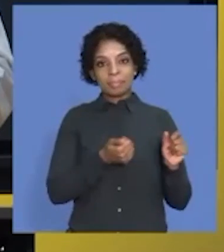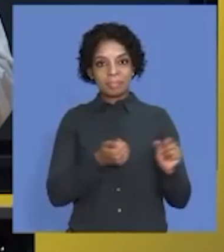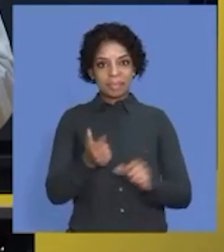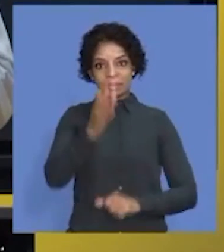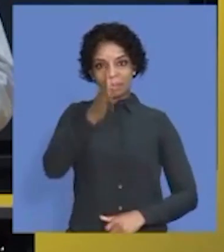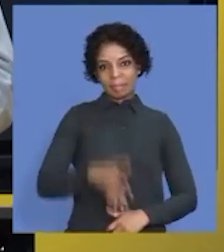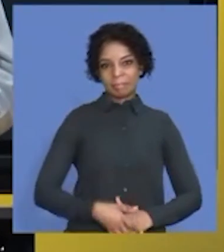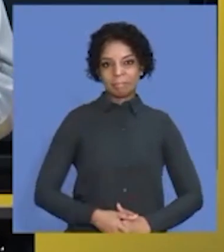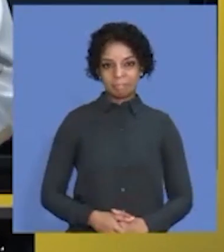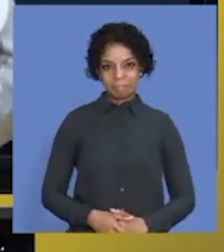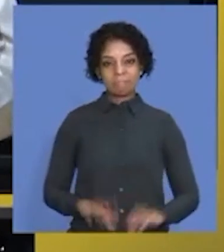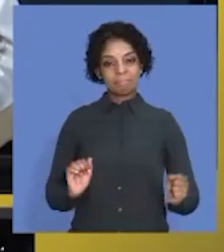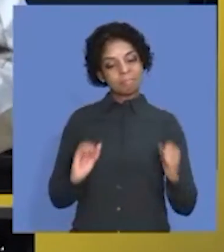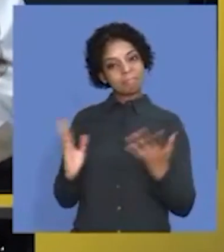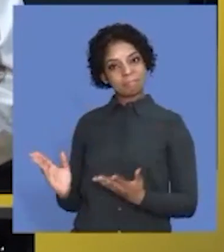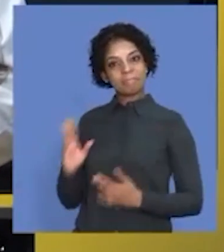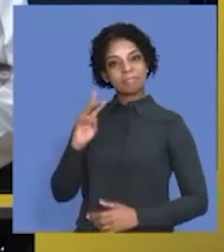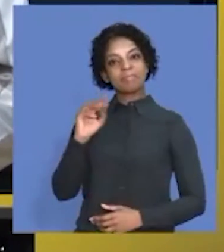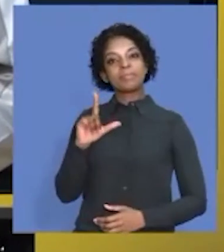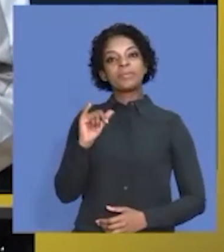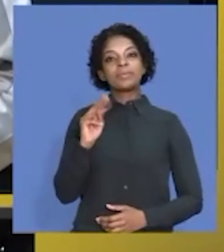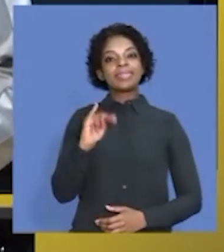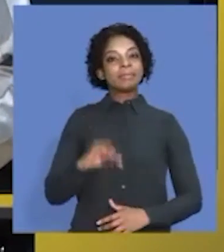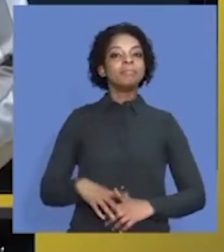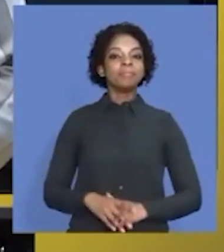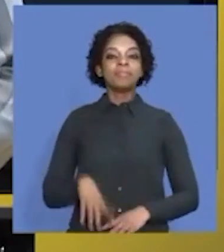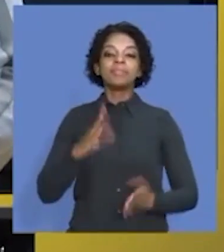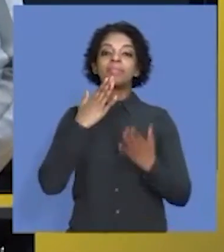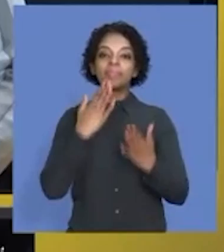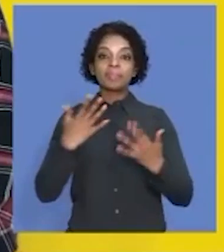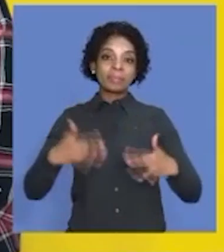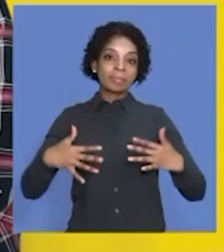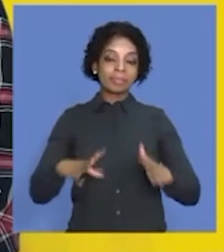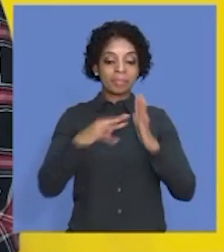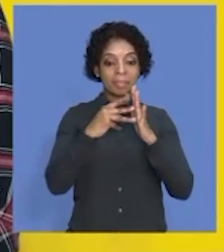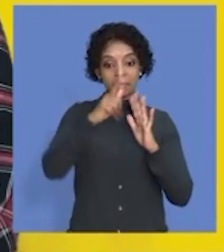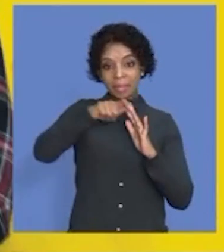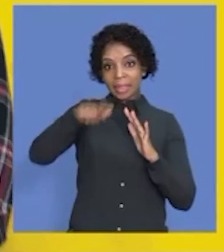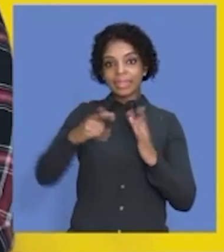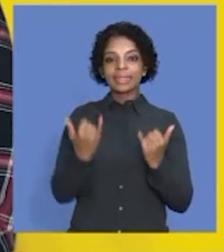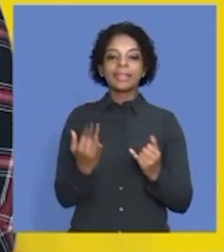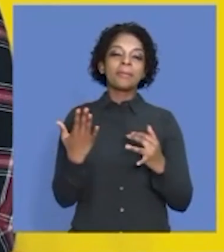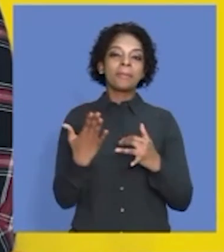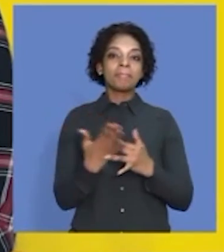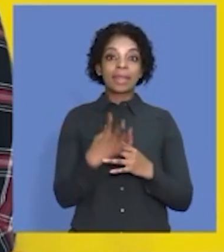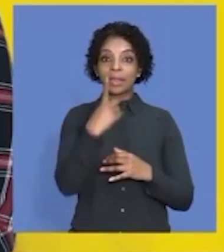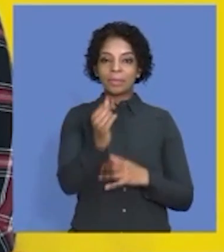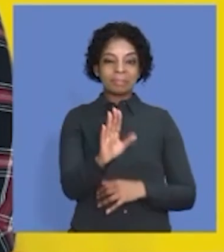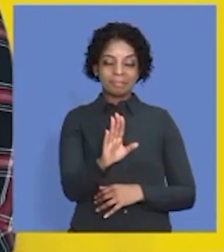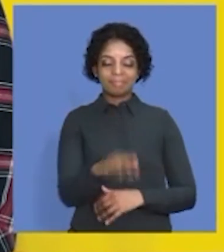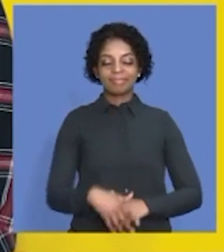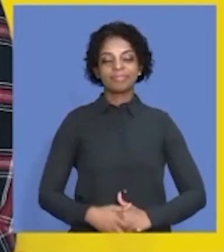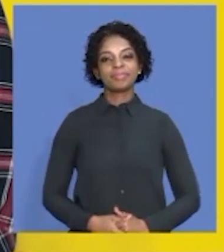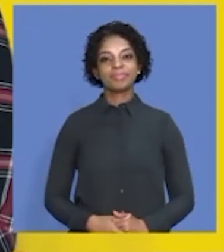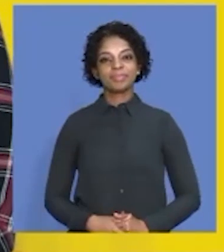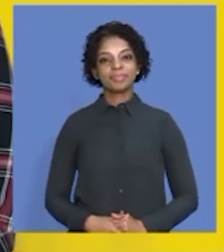to just take a quick break and be back with us in a jiffy. Over to you, Luni. Thank you, Ashraf. Matrix, we are going to take a quick break, but